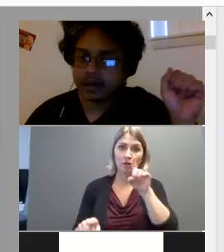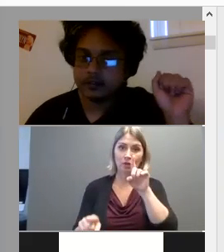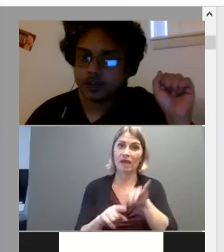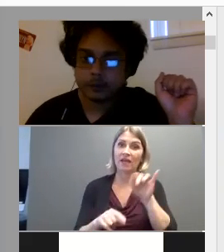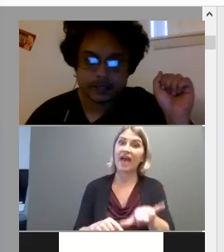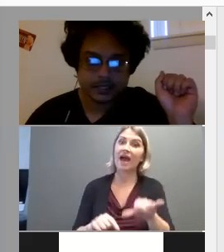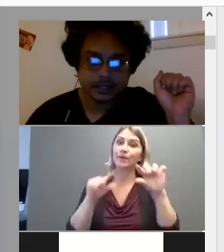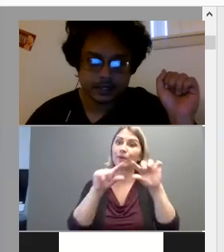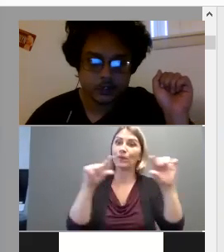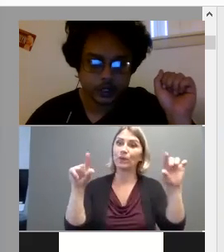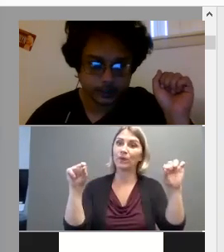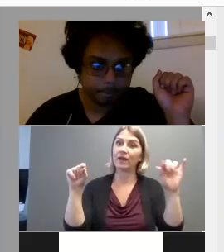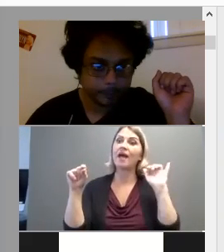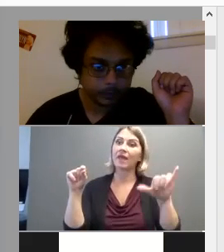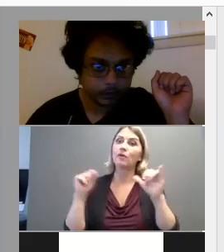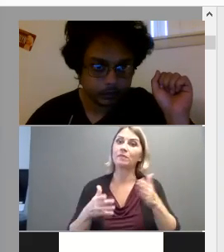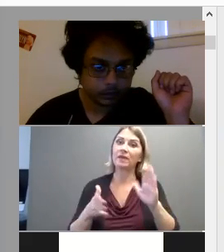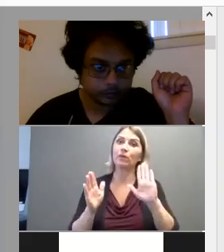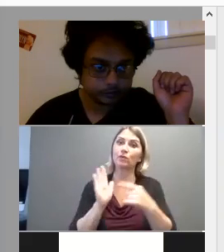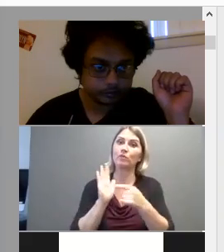be a valid way of representing this tree?